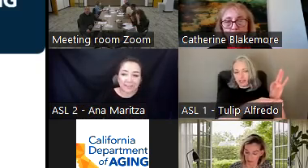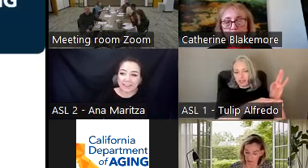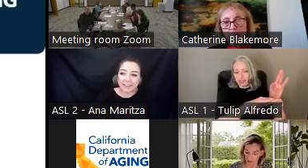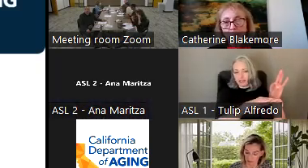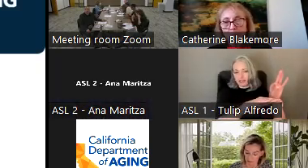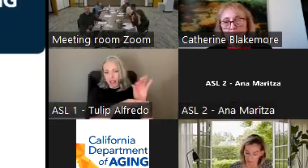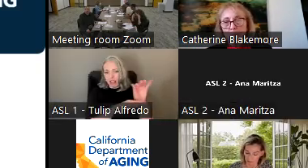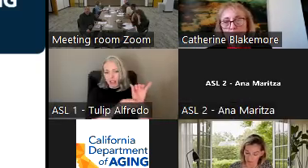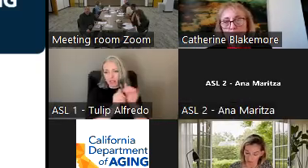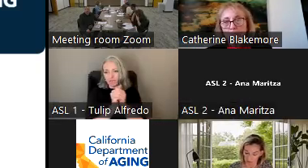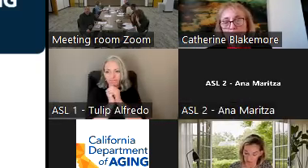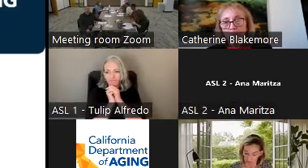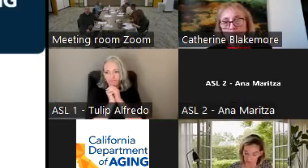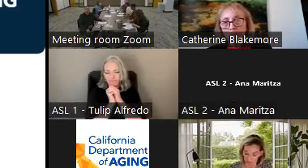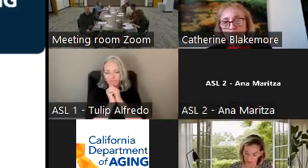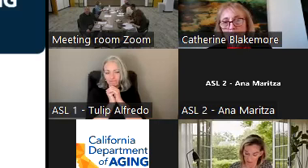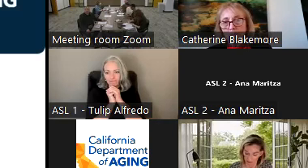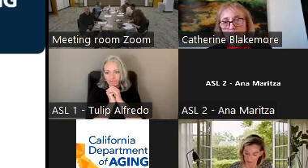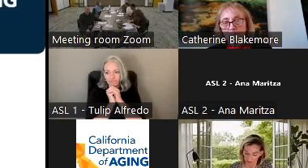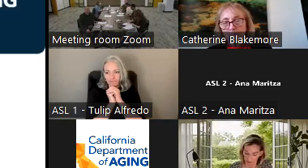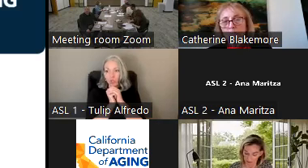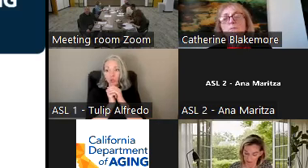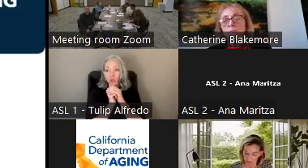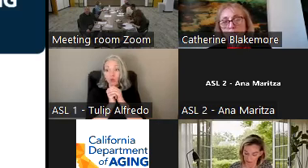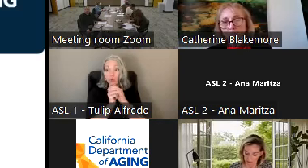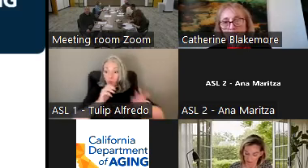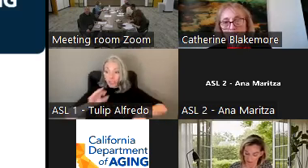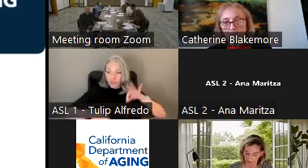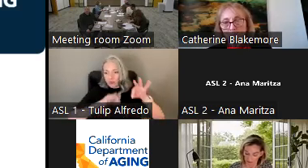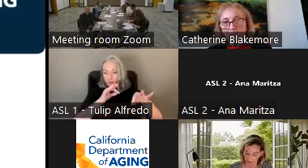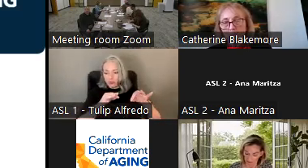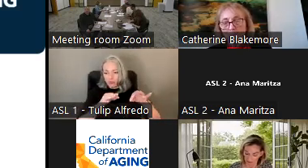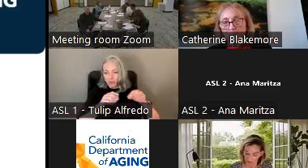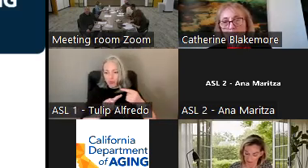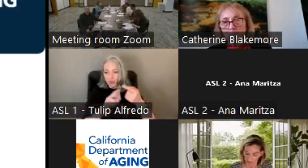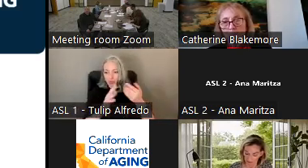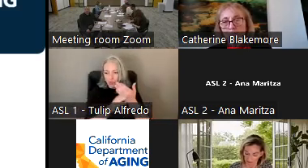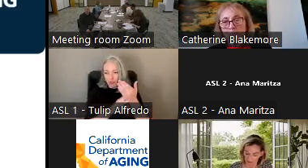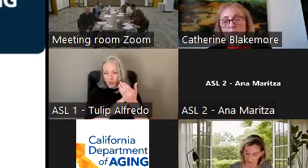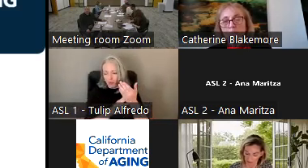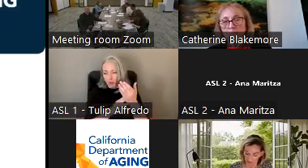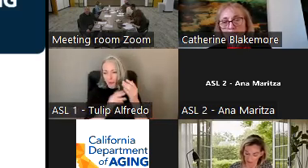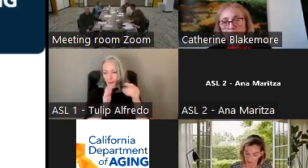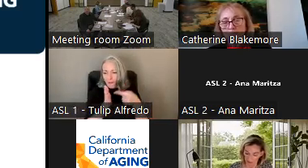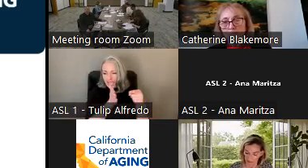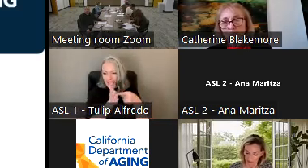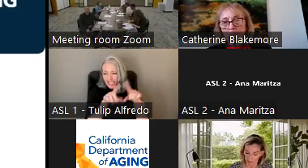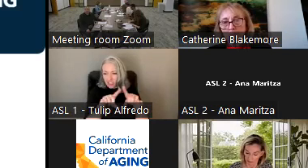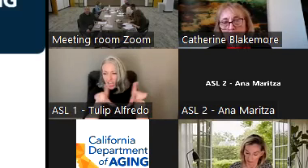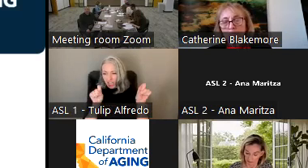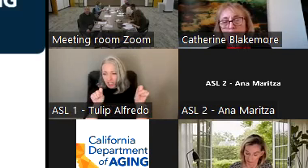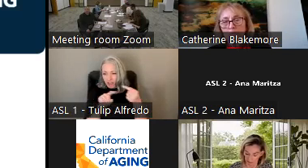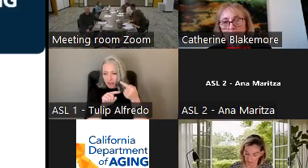like it would come out of, like we contribute to Medicare through our paychecks, right? So we would be contributing to this. So once you